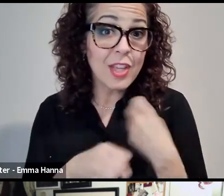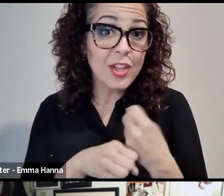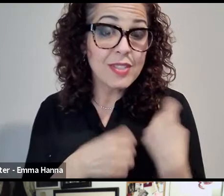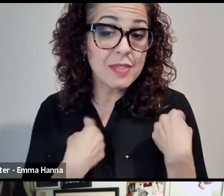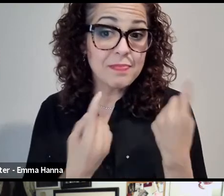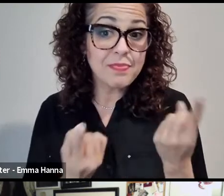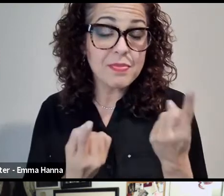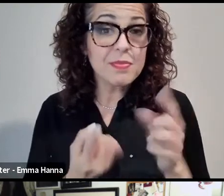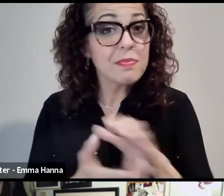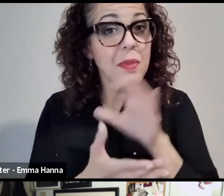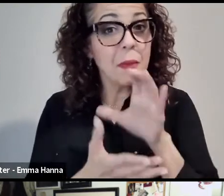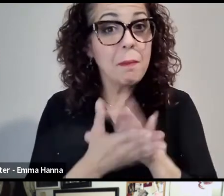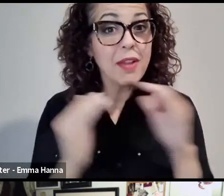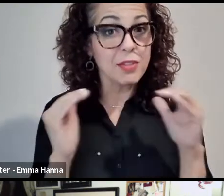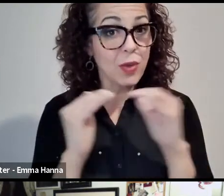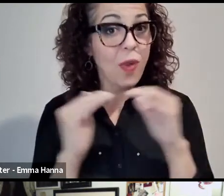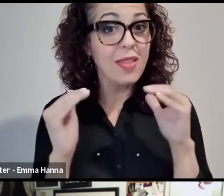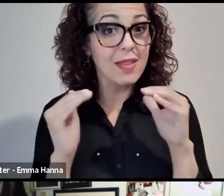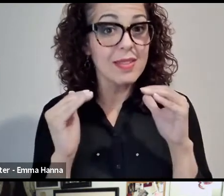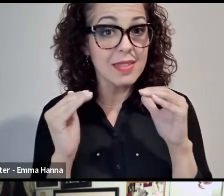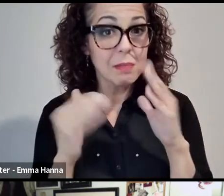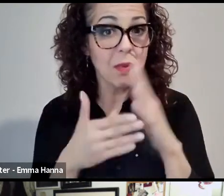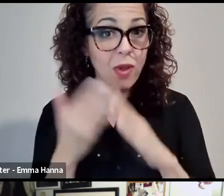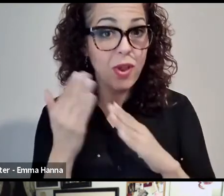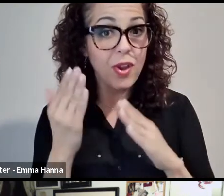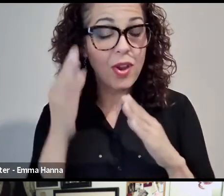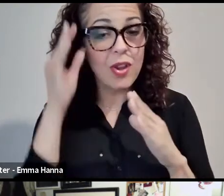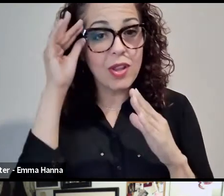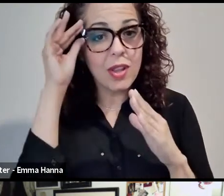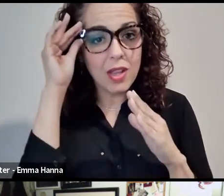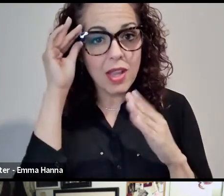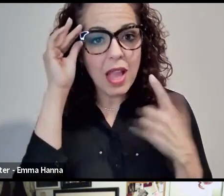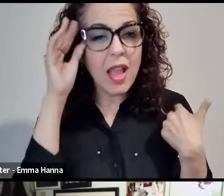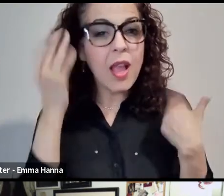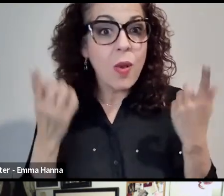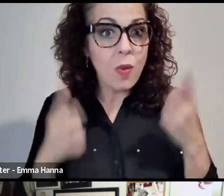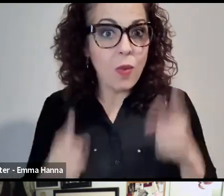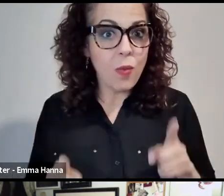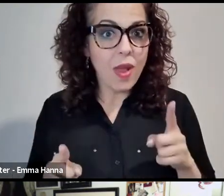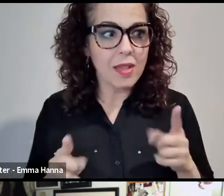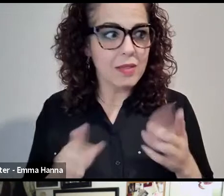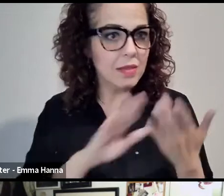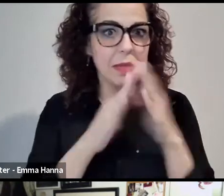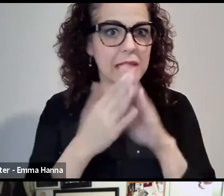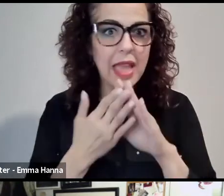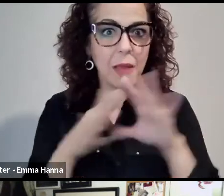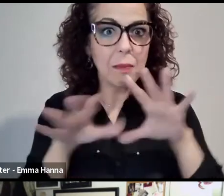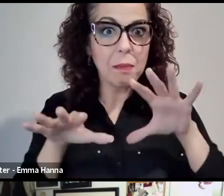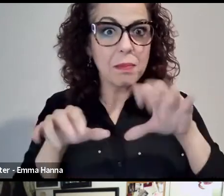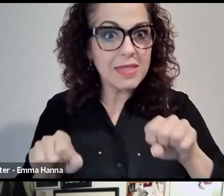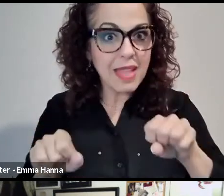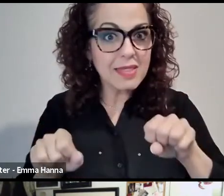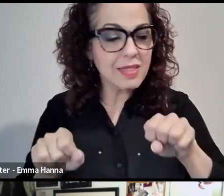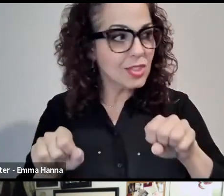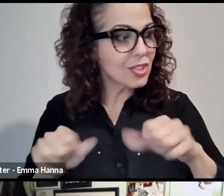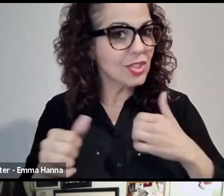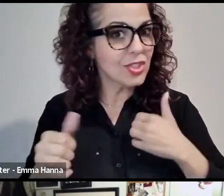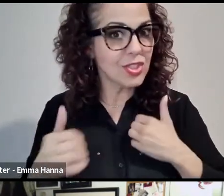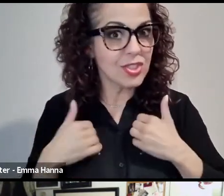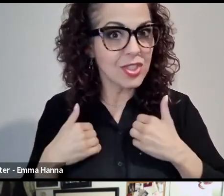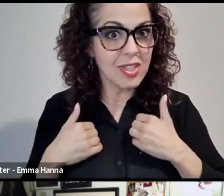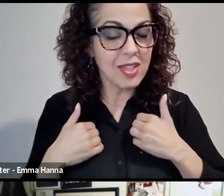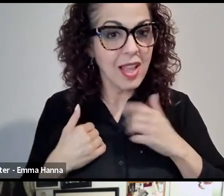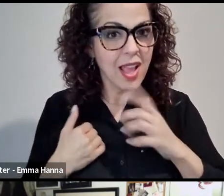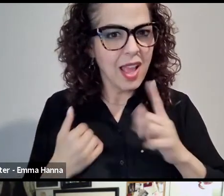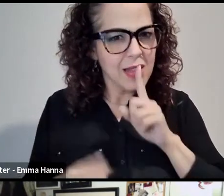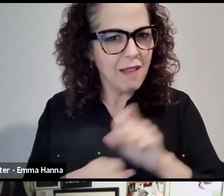marriage equality is that as we became possessors of an official right,